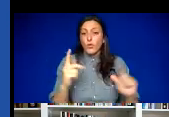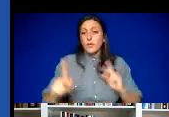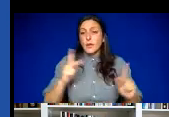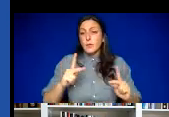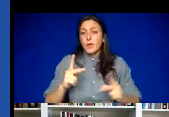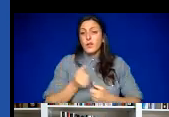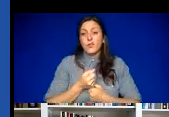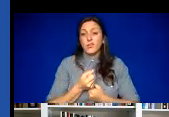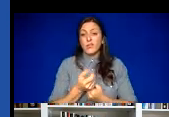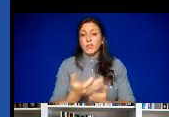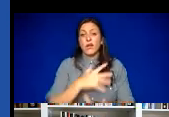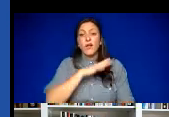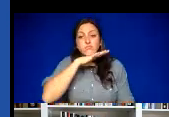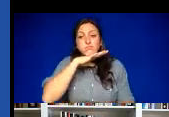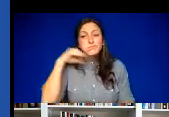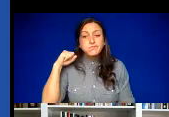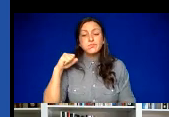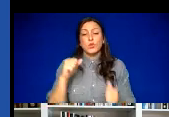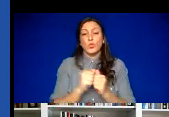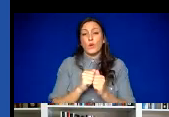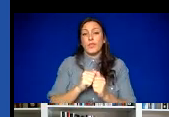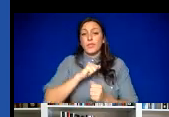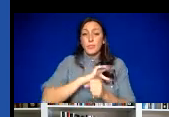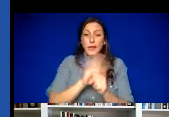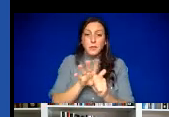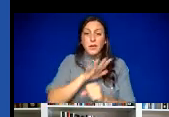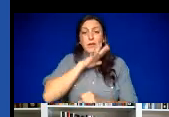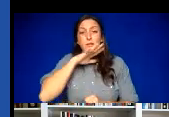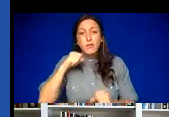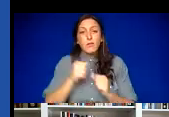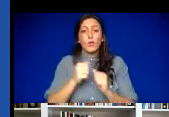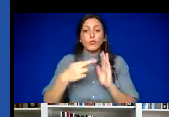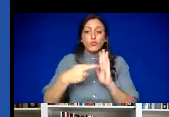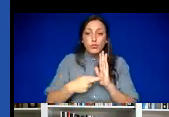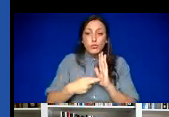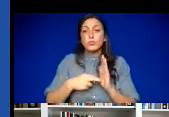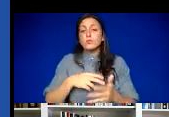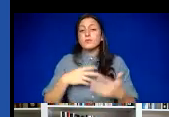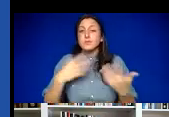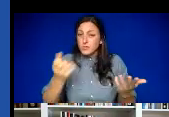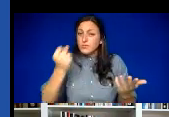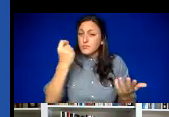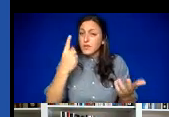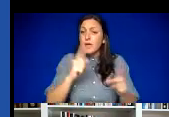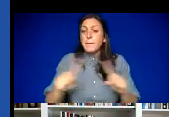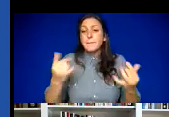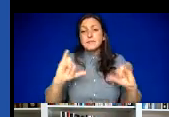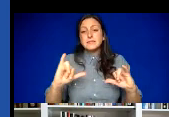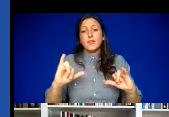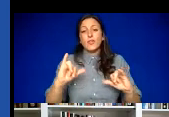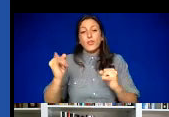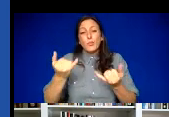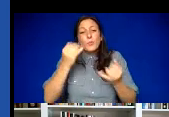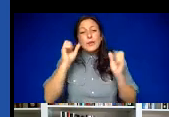tired of this pandemic. We're all tired of the pandemic. There is a light at the end of the tunnel here. Our